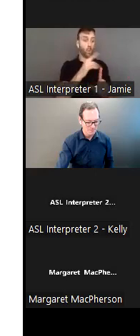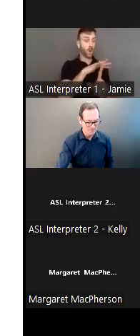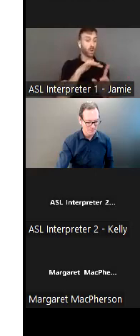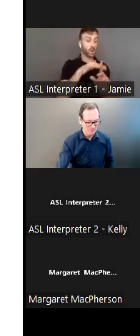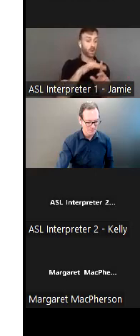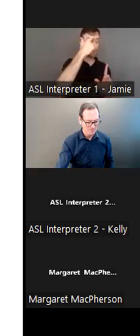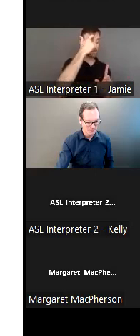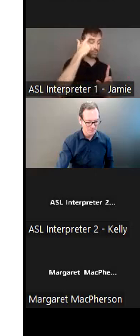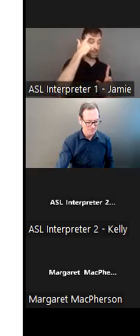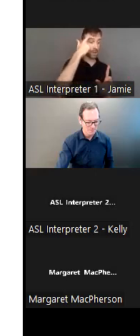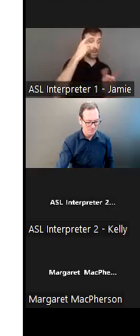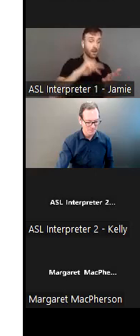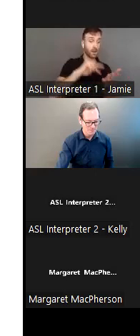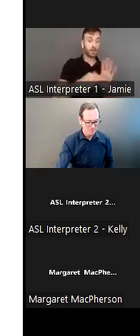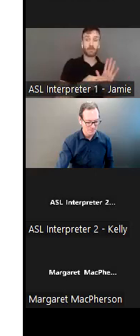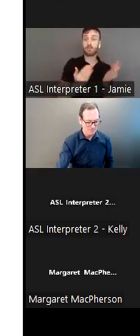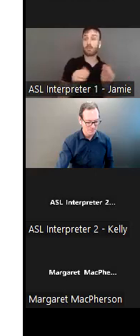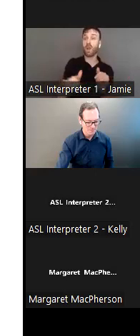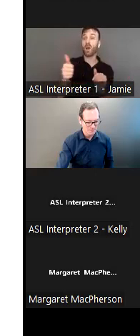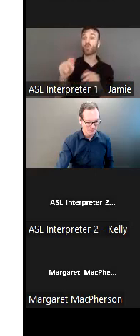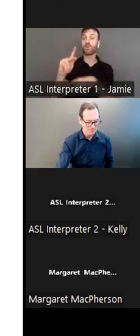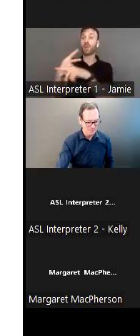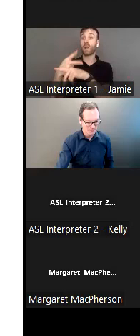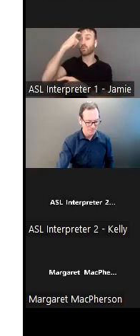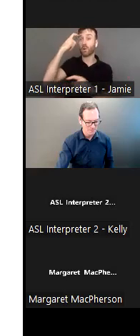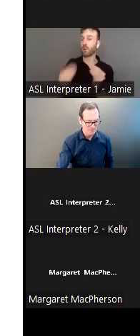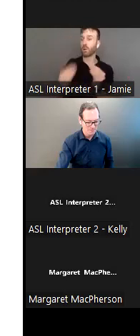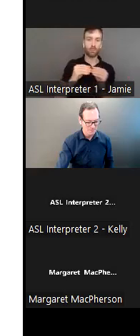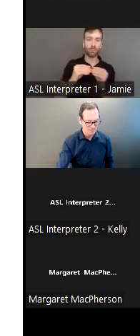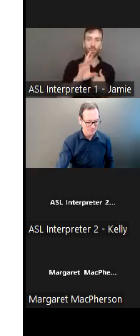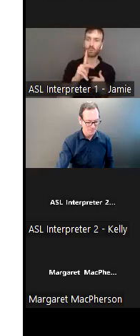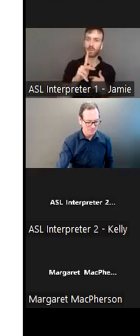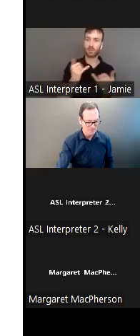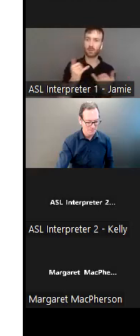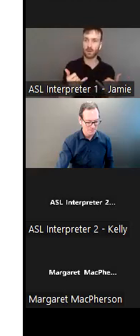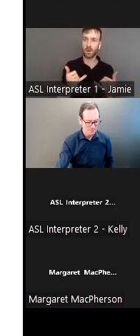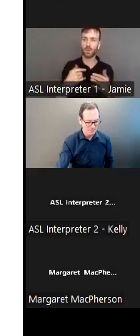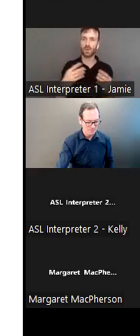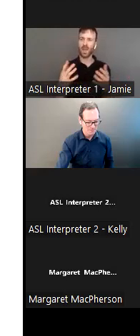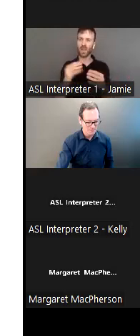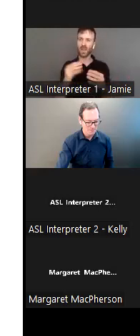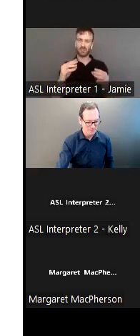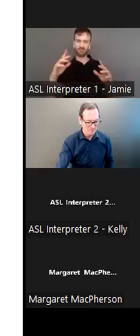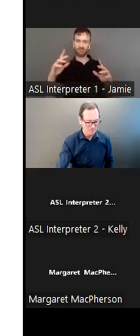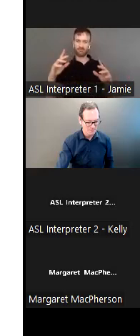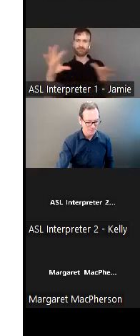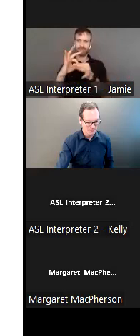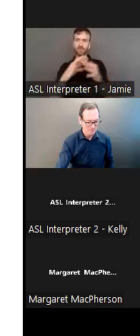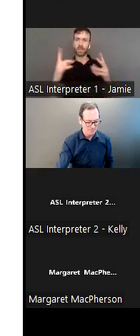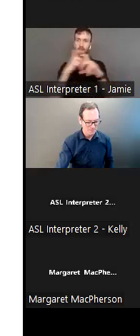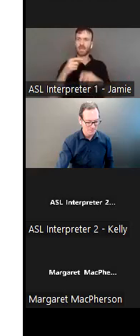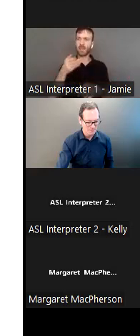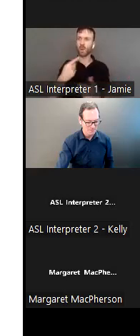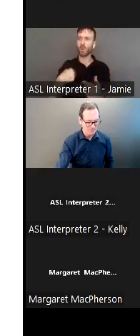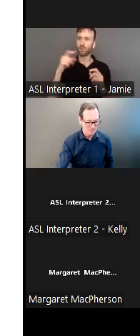higher risk for other forms of trauma. And there's a bit of complexity there that we have to understand. And then really